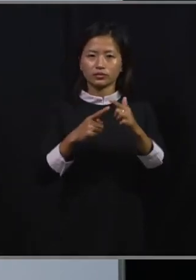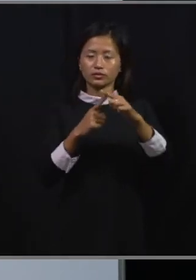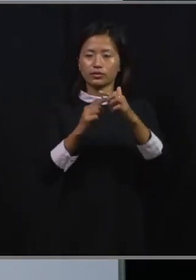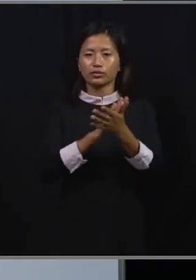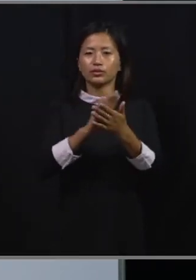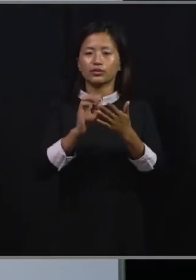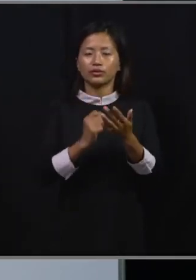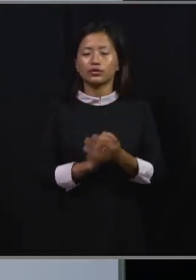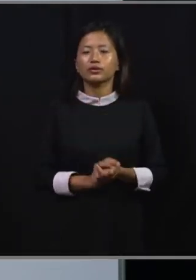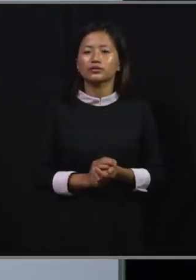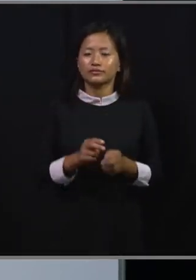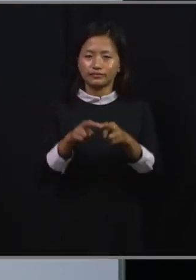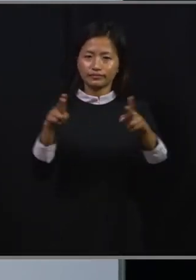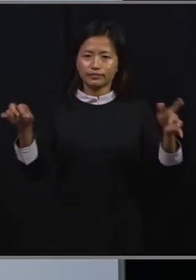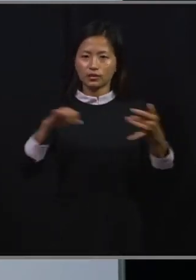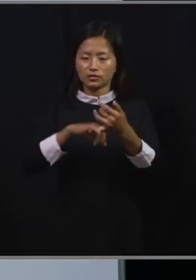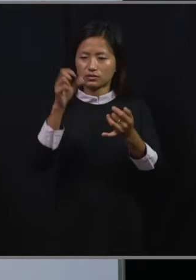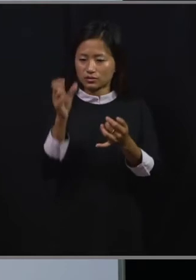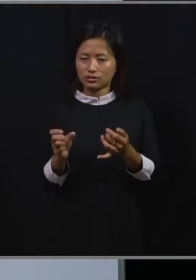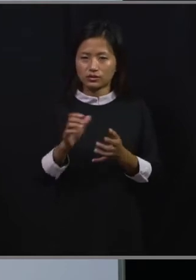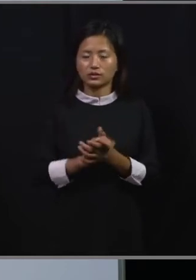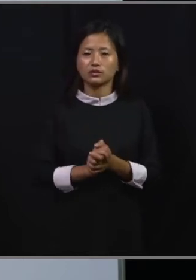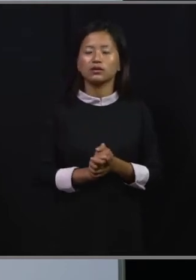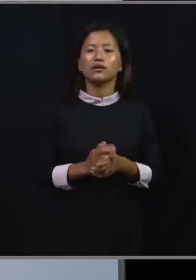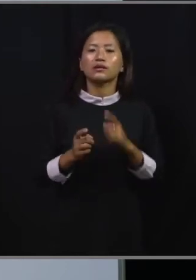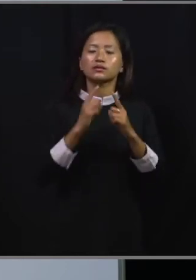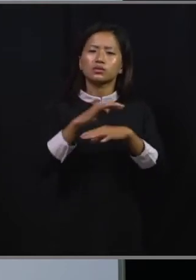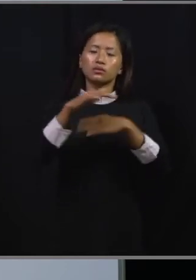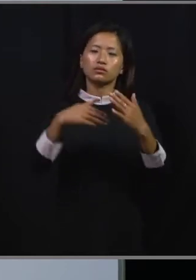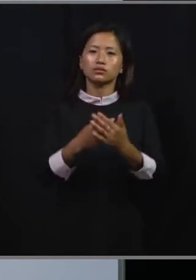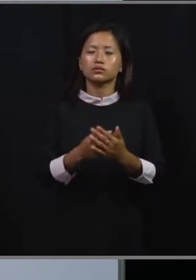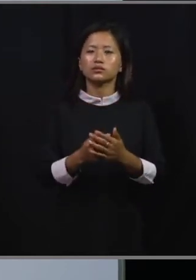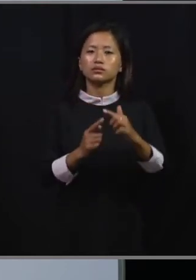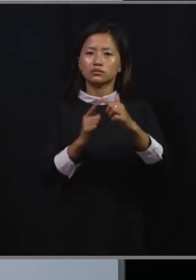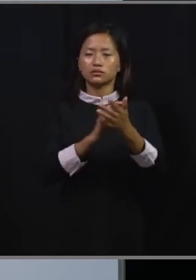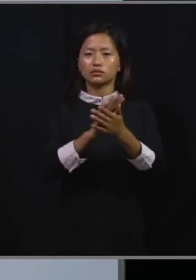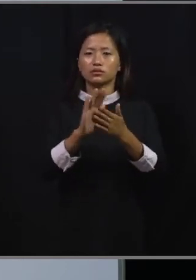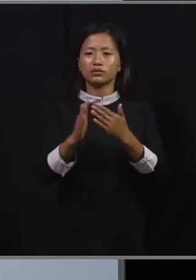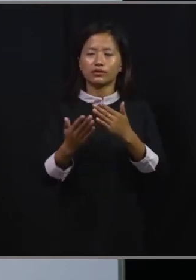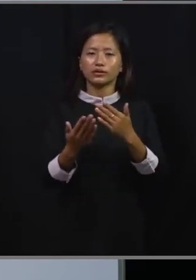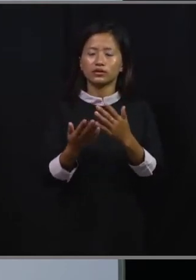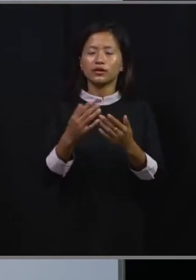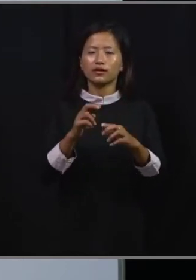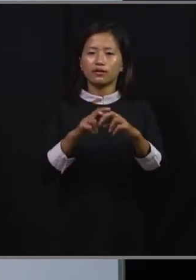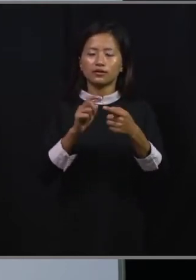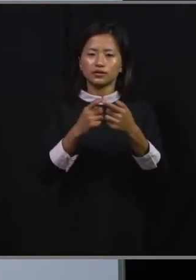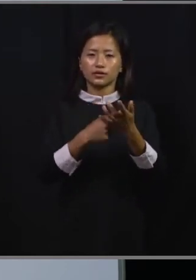was given by the different scientists, where he explained all the theorem like reflection,